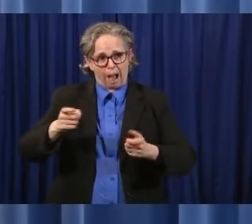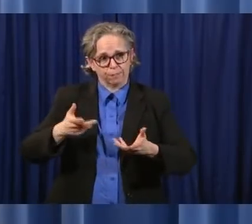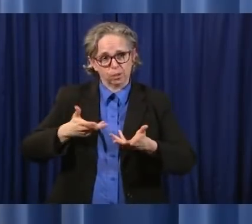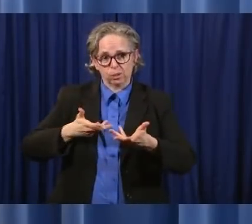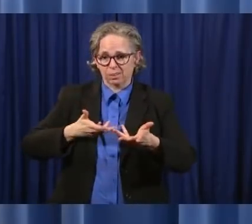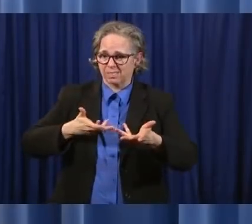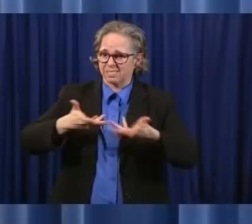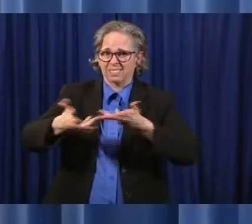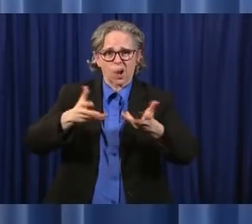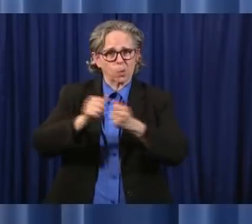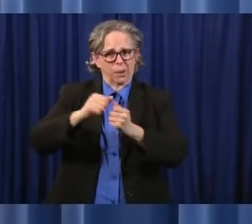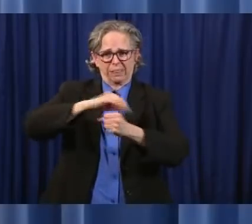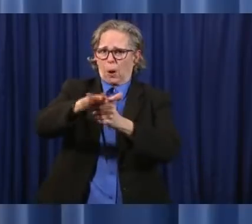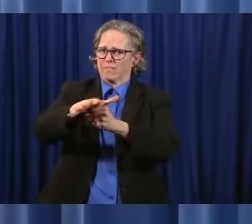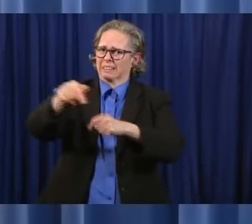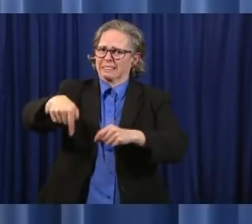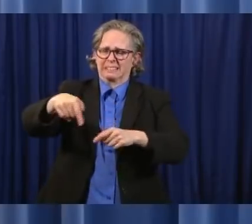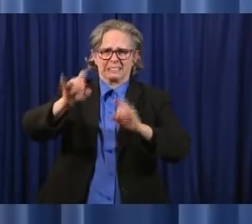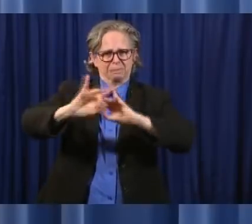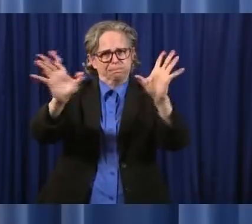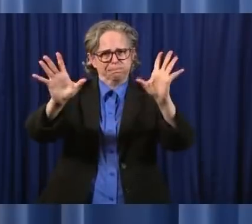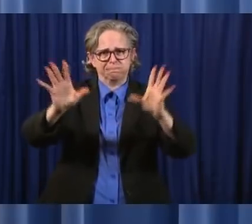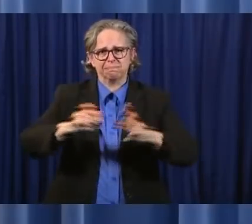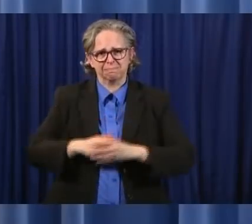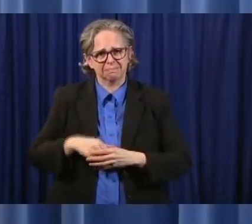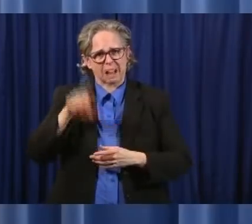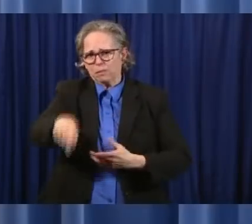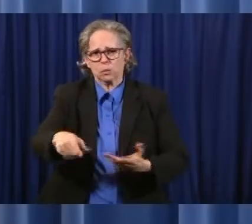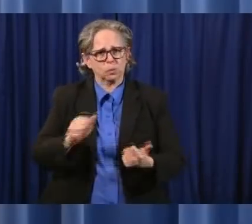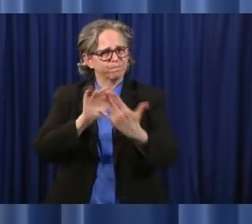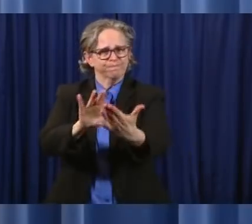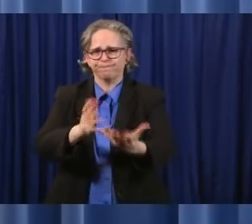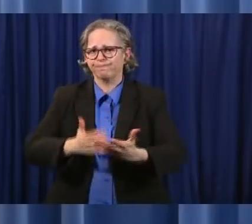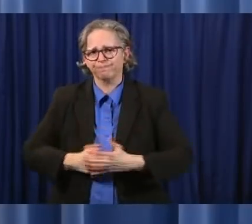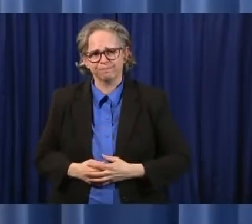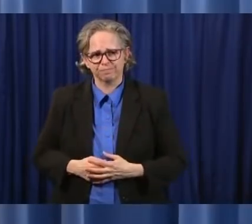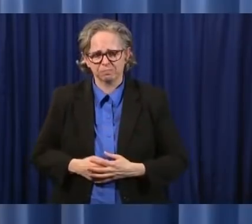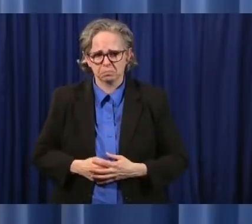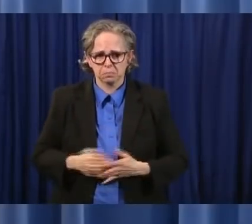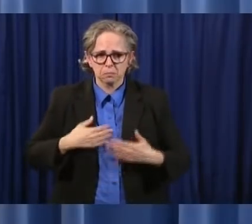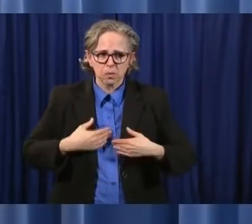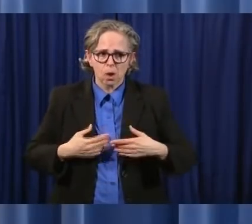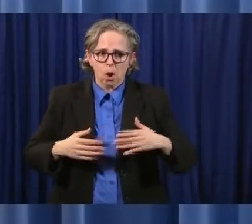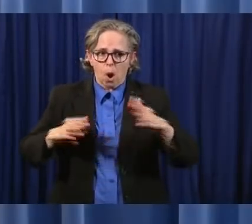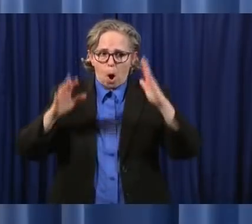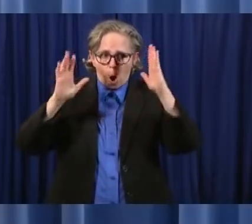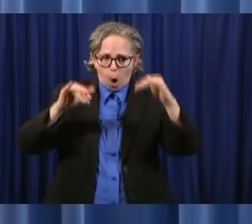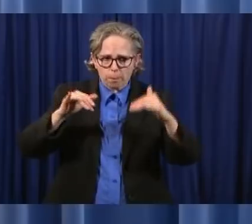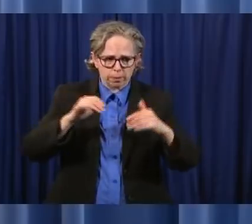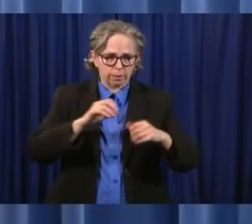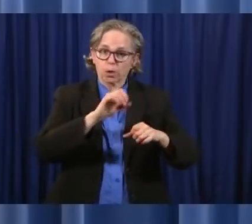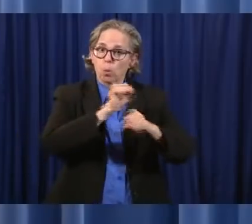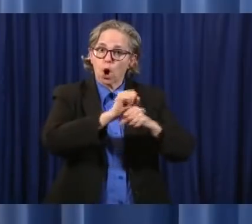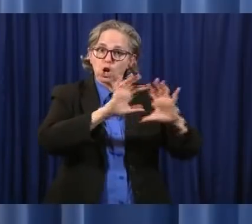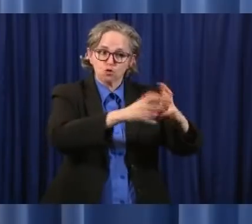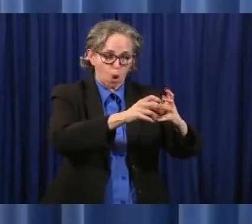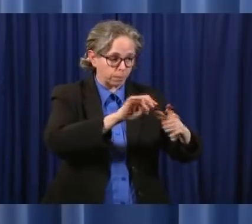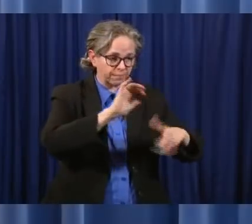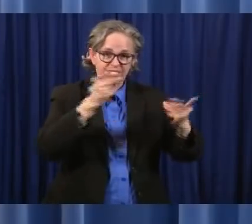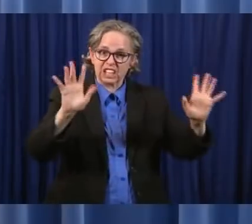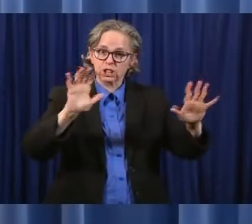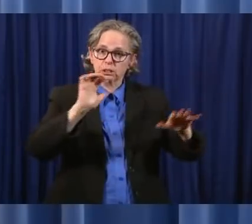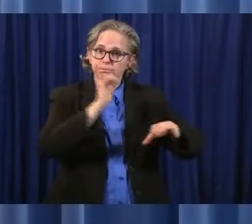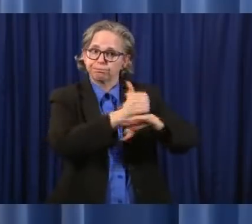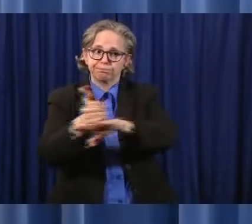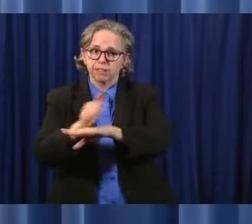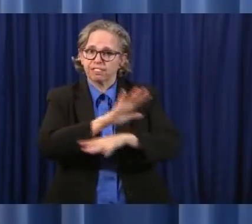look, we hope that after putting these working groups together and they come up with the best practices